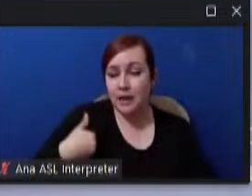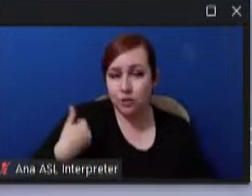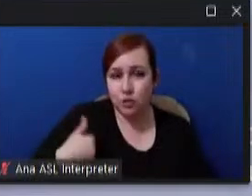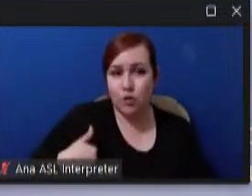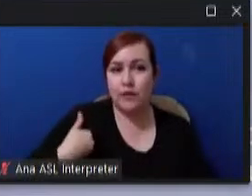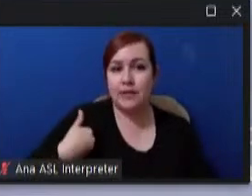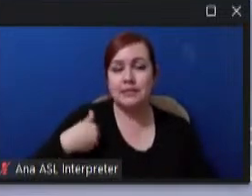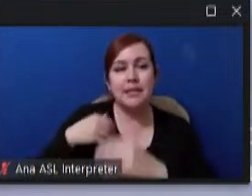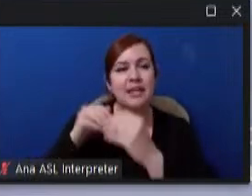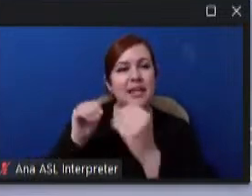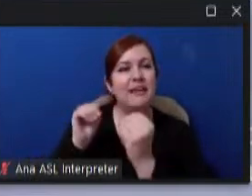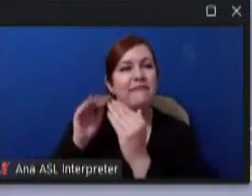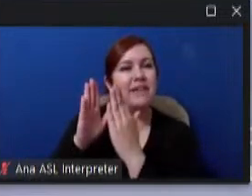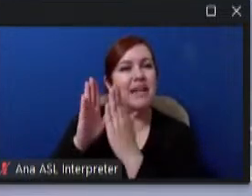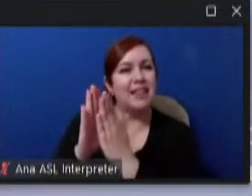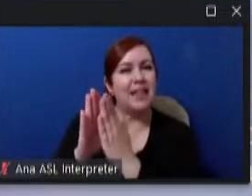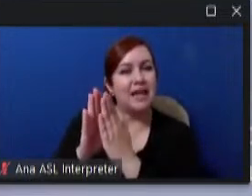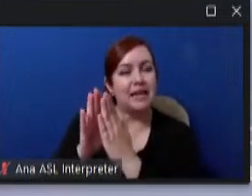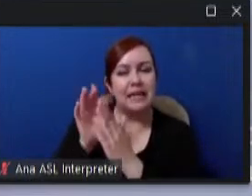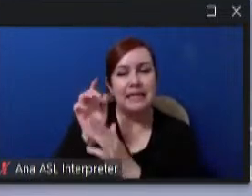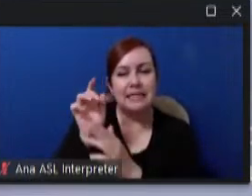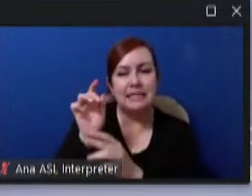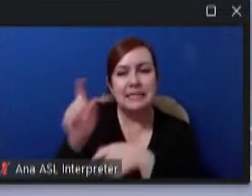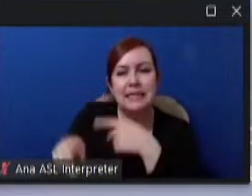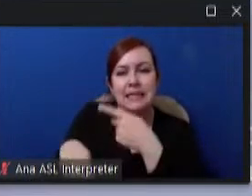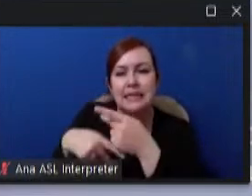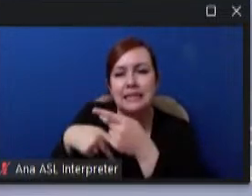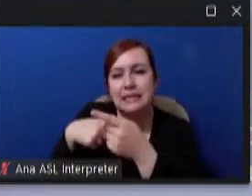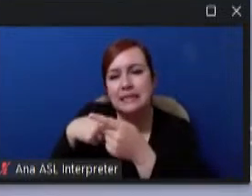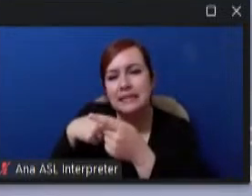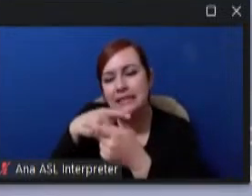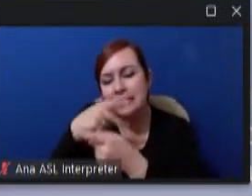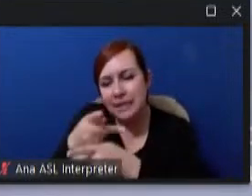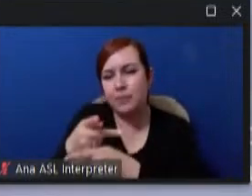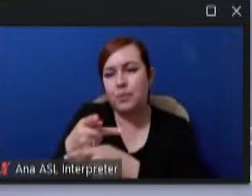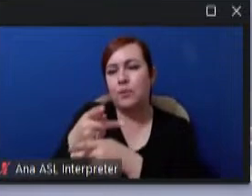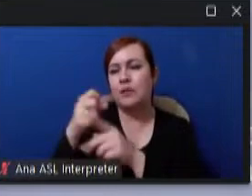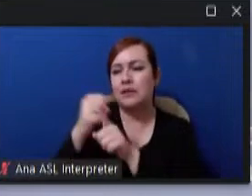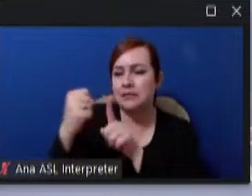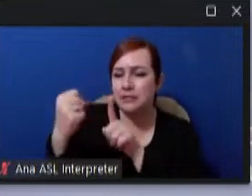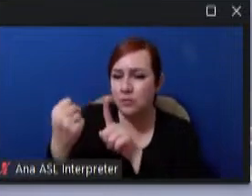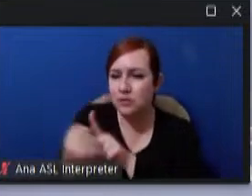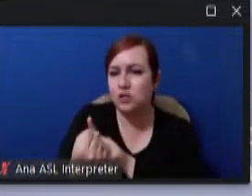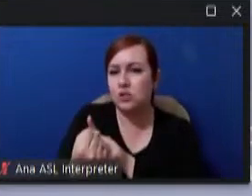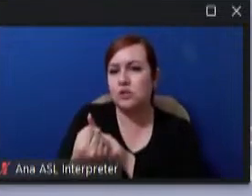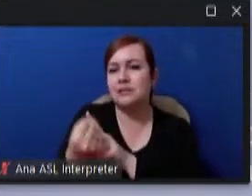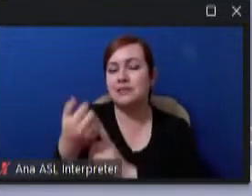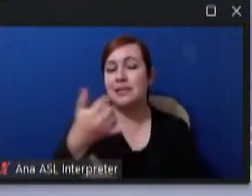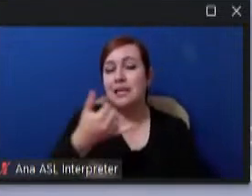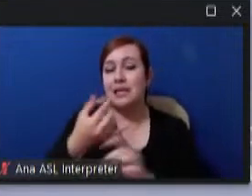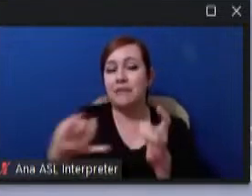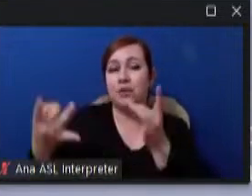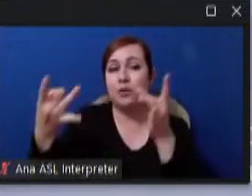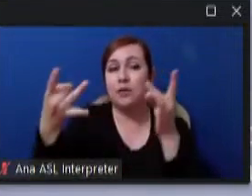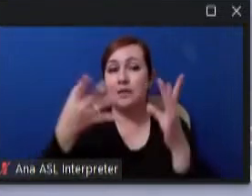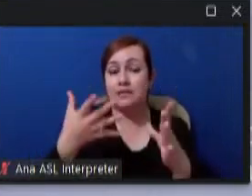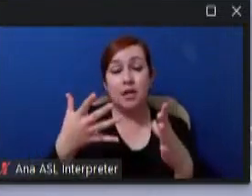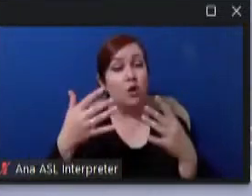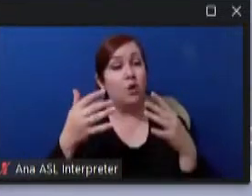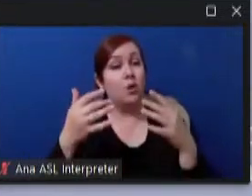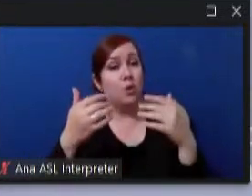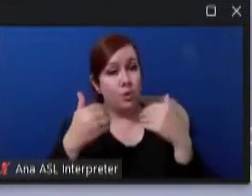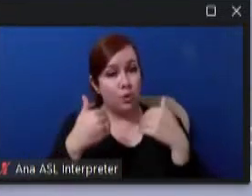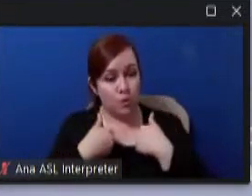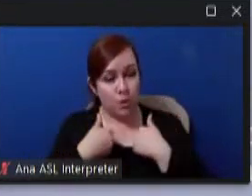children and youth to grapple with these types of situations and violence,